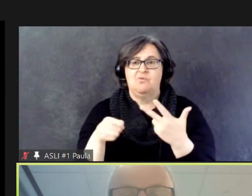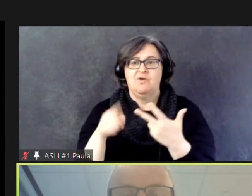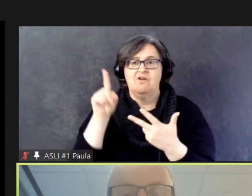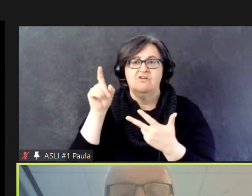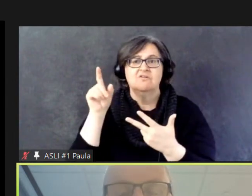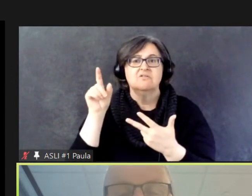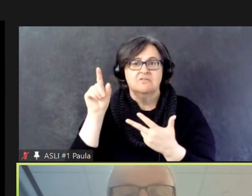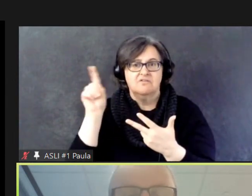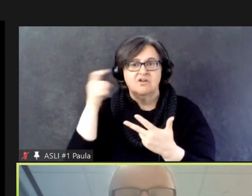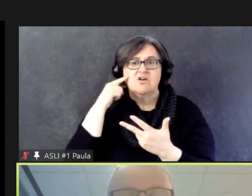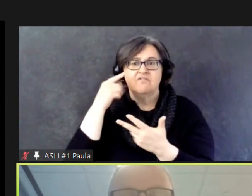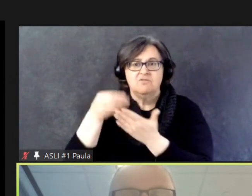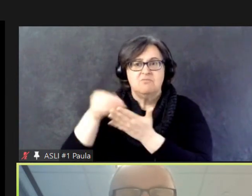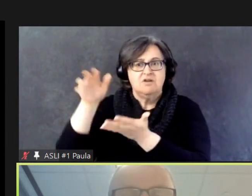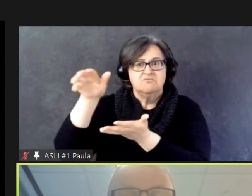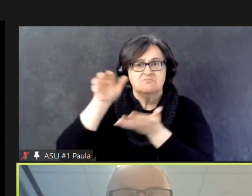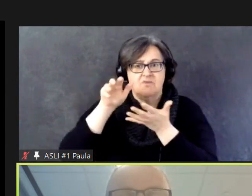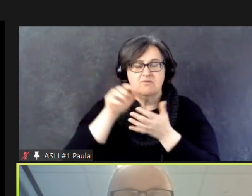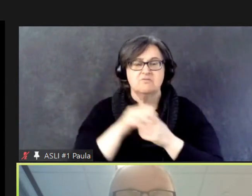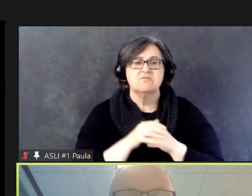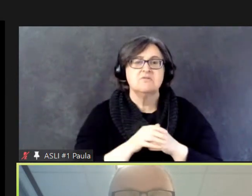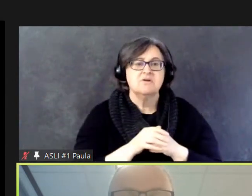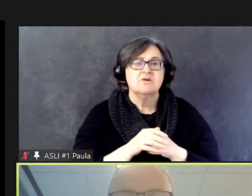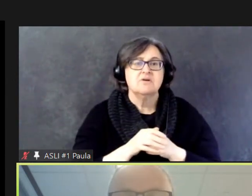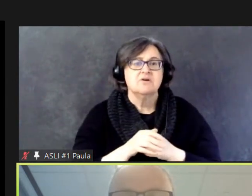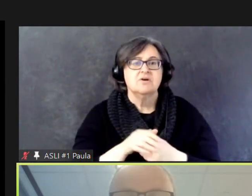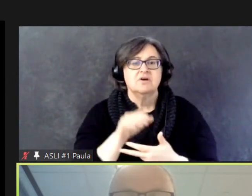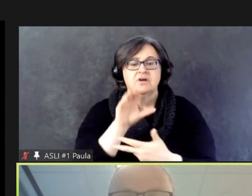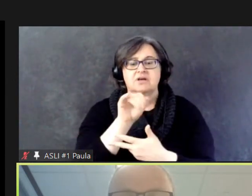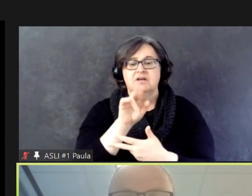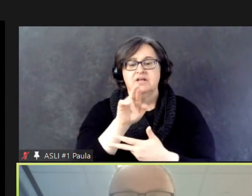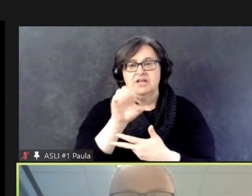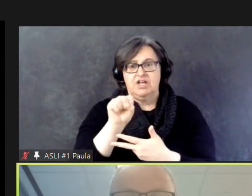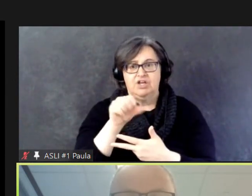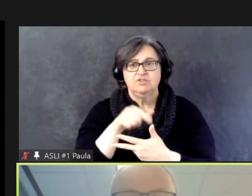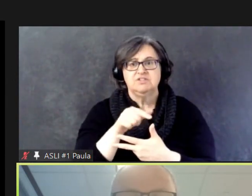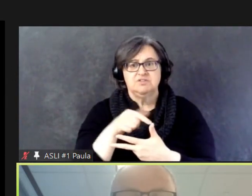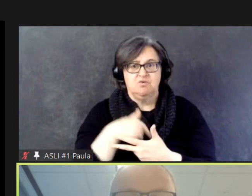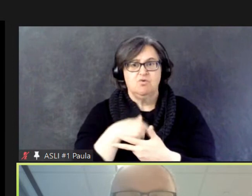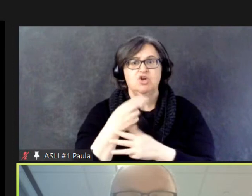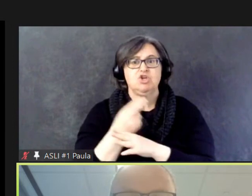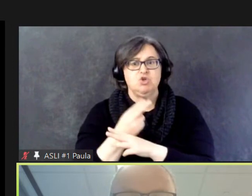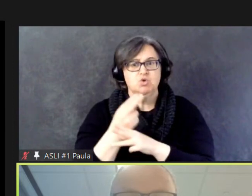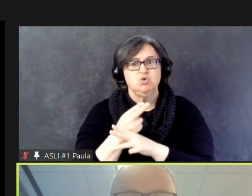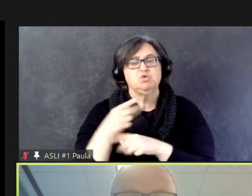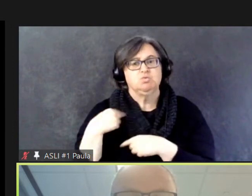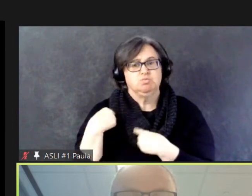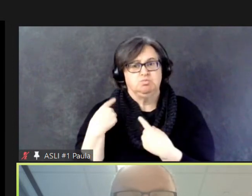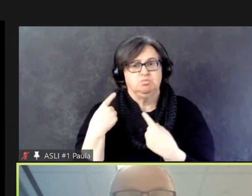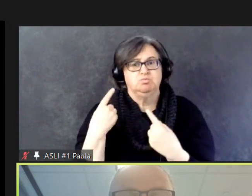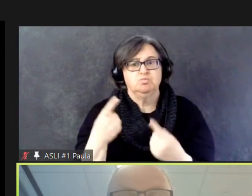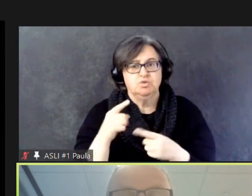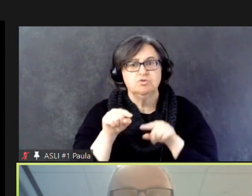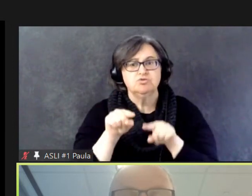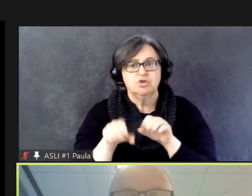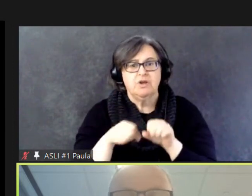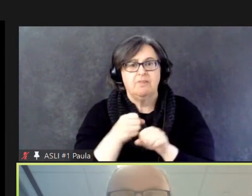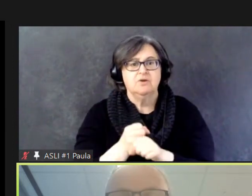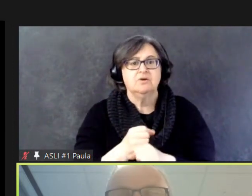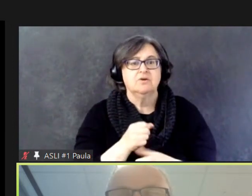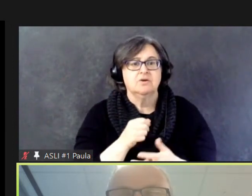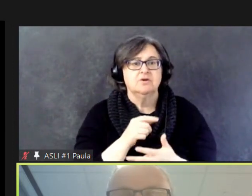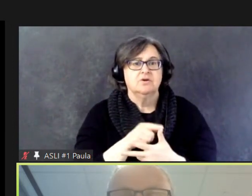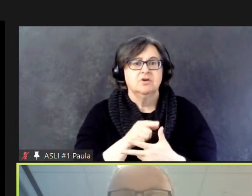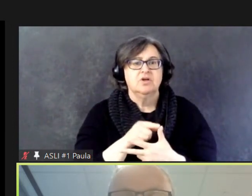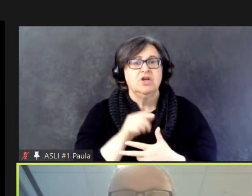federal funding that we've been allotted. The CARES funding is what we've been using through the duration of the year here, and we